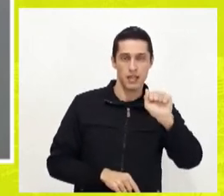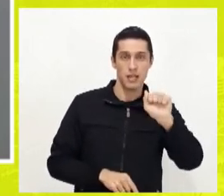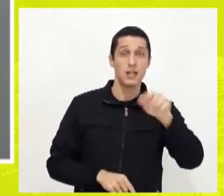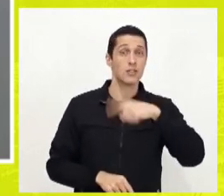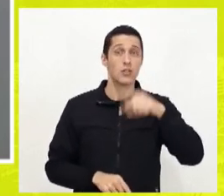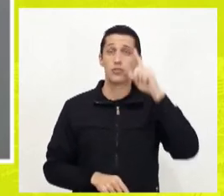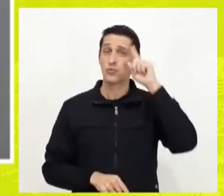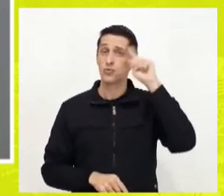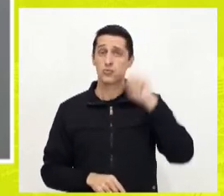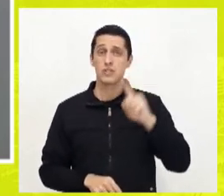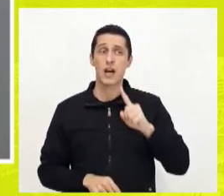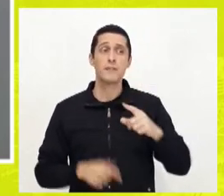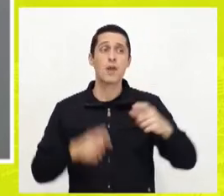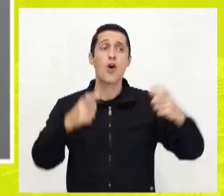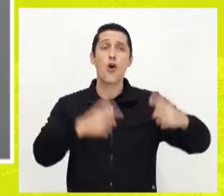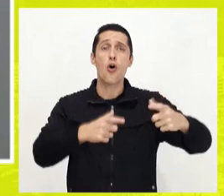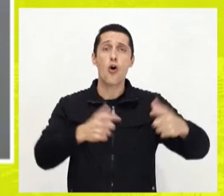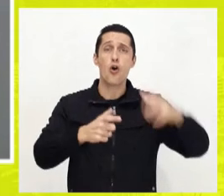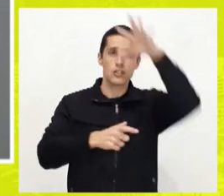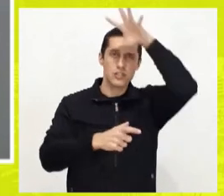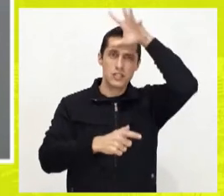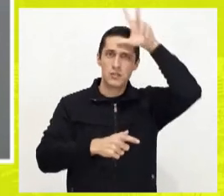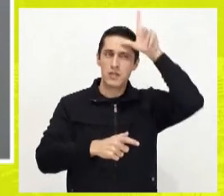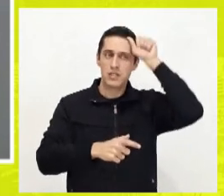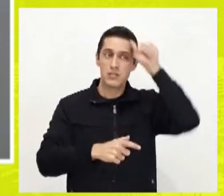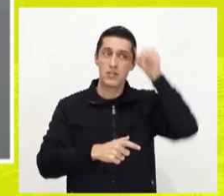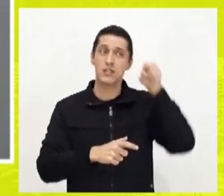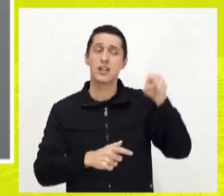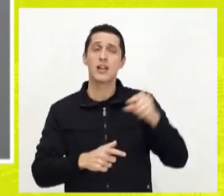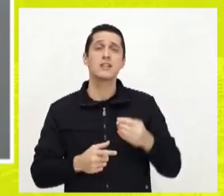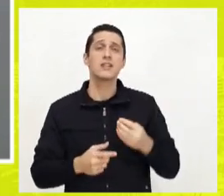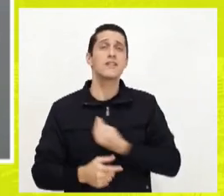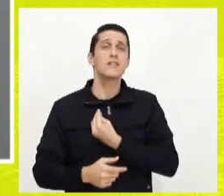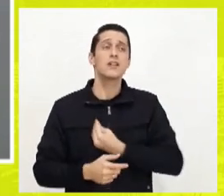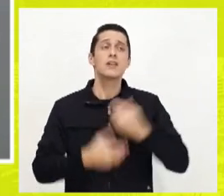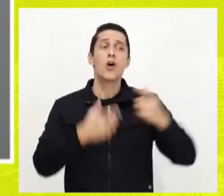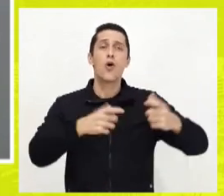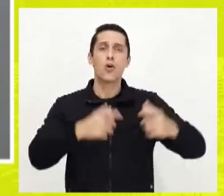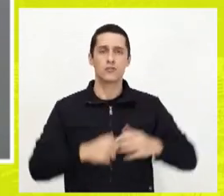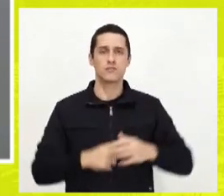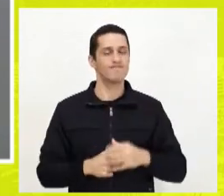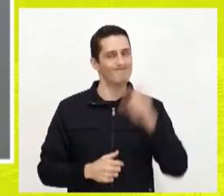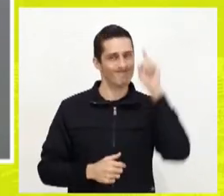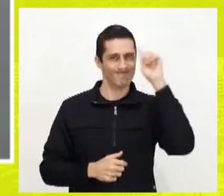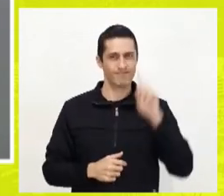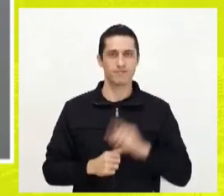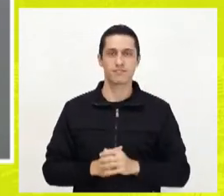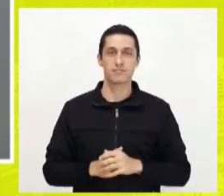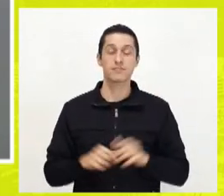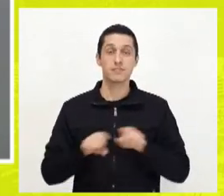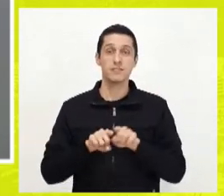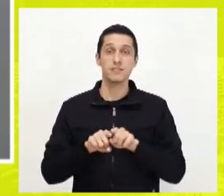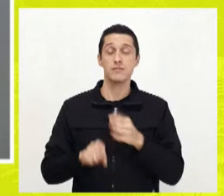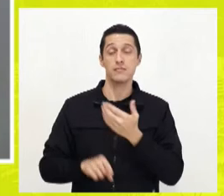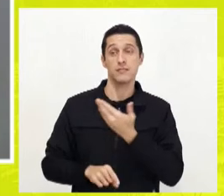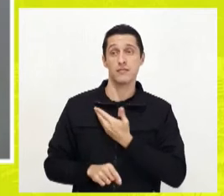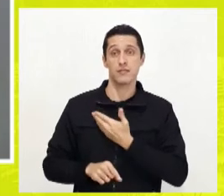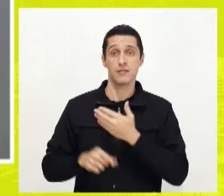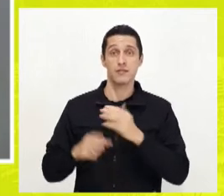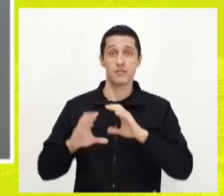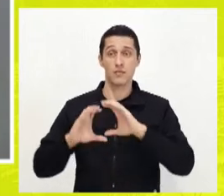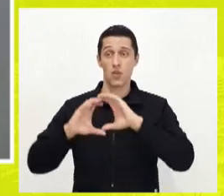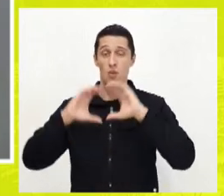amazon and also uh i'd like to send a hug to congratulate